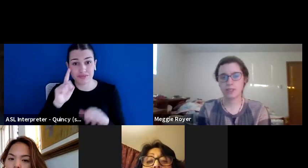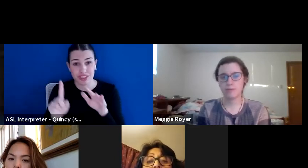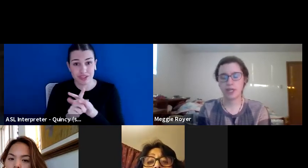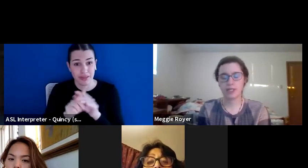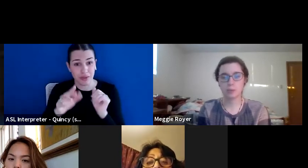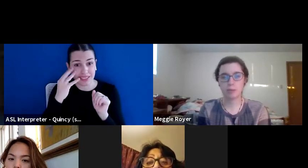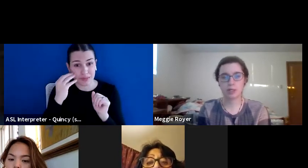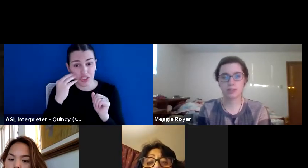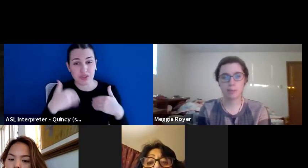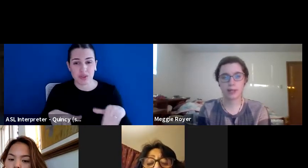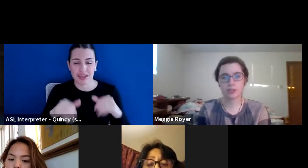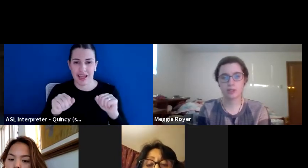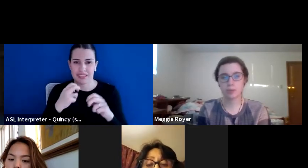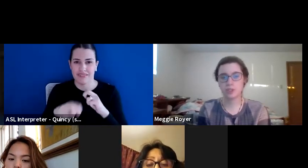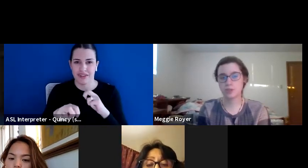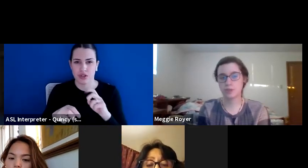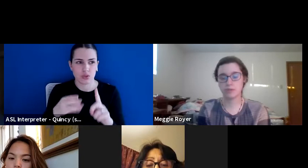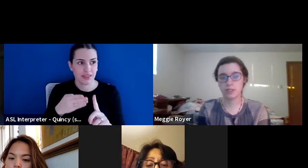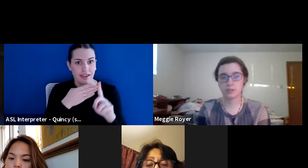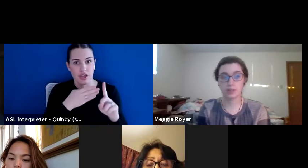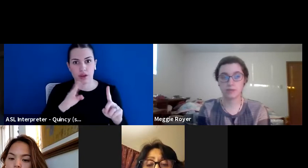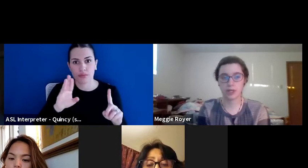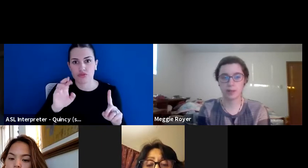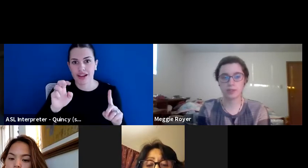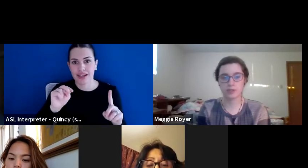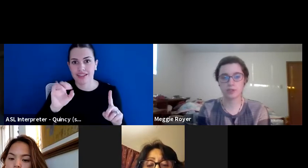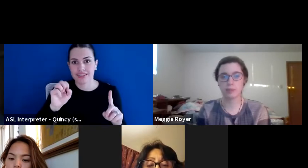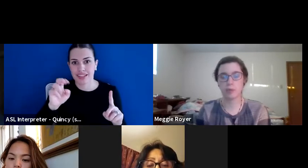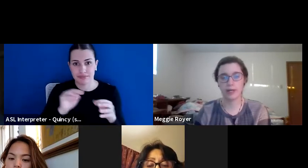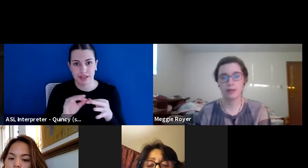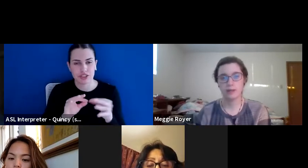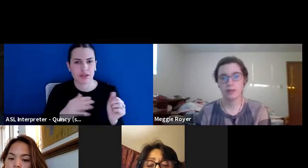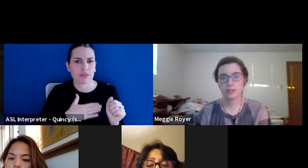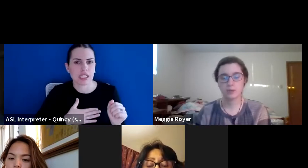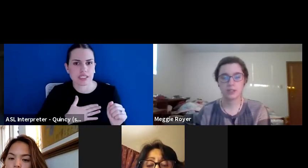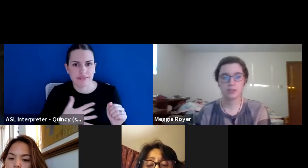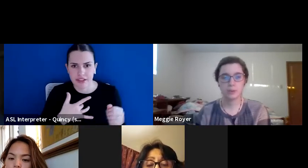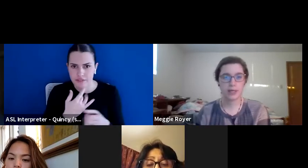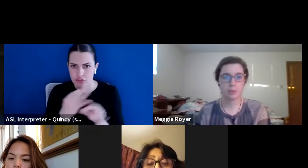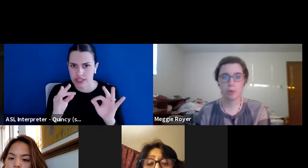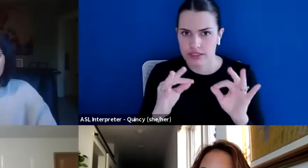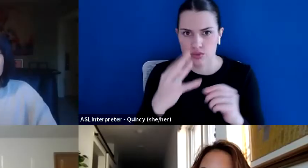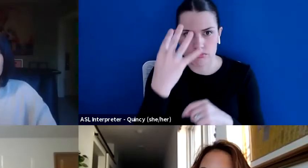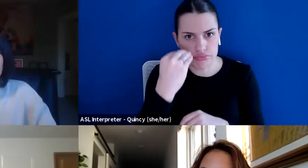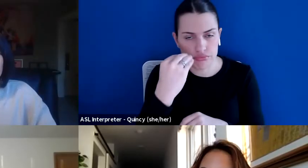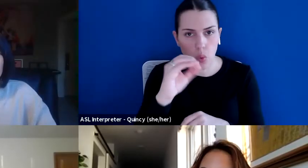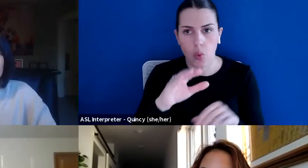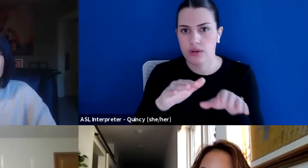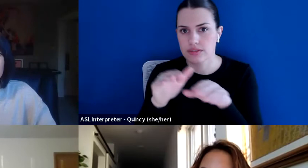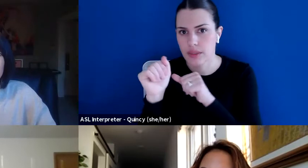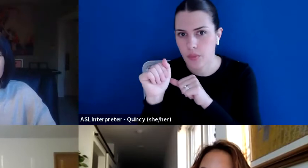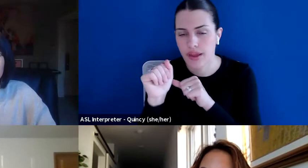kind of in the same vein as what Brenison mentioned, please just feel free to turn off your cameras or step away as you need to at any point throughout the